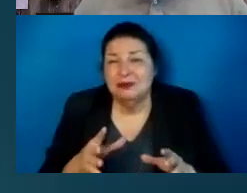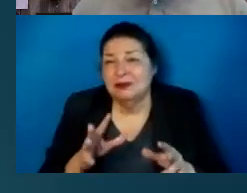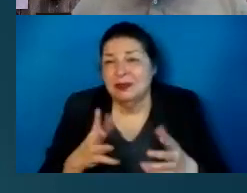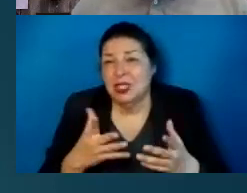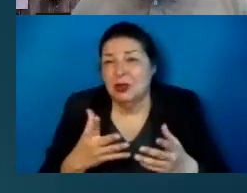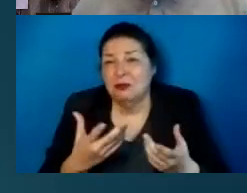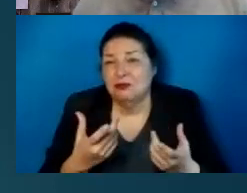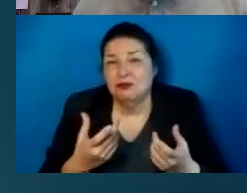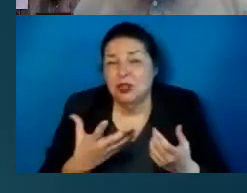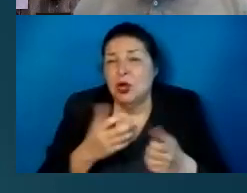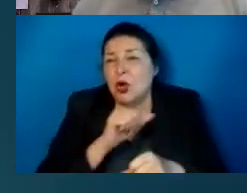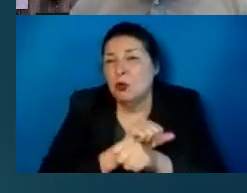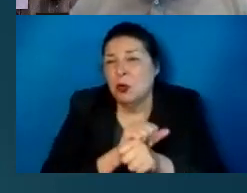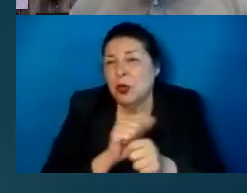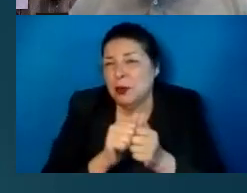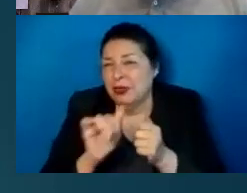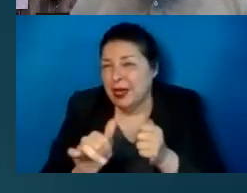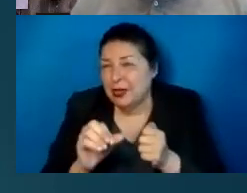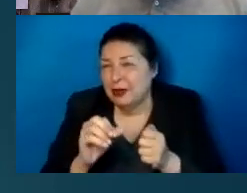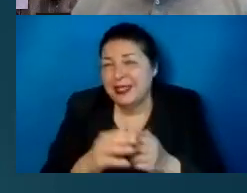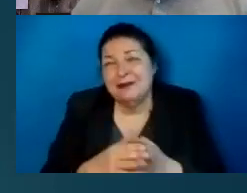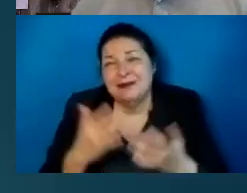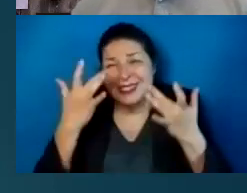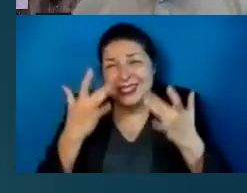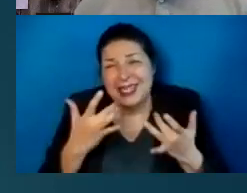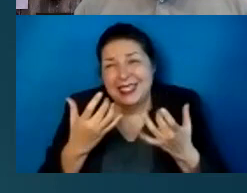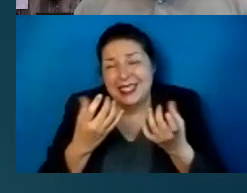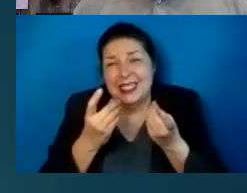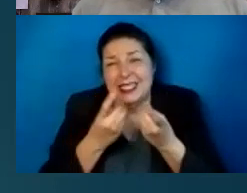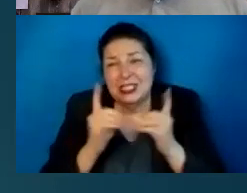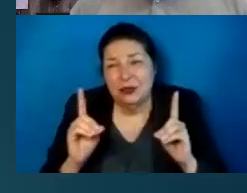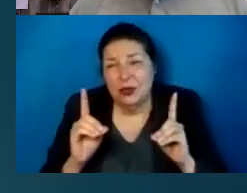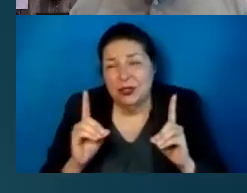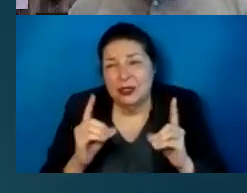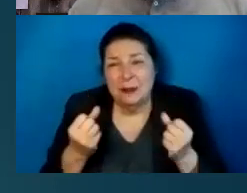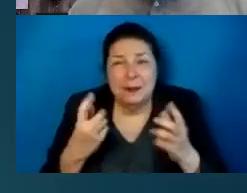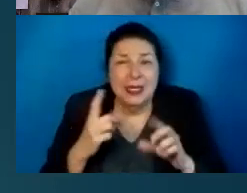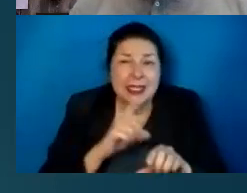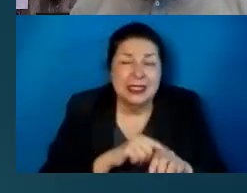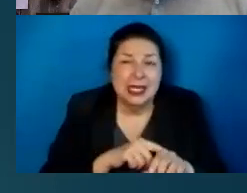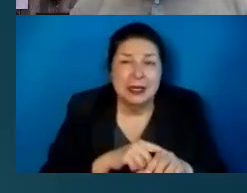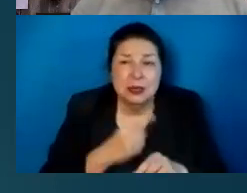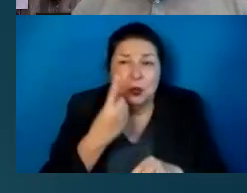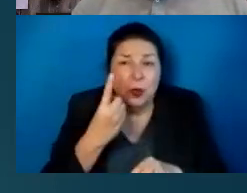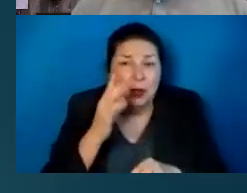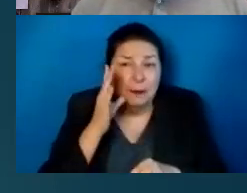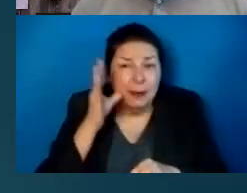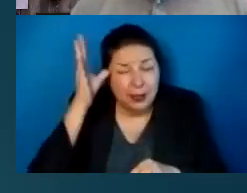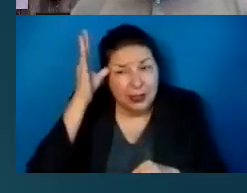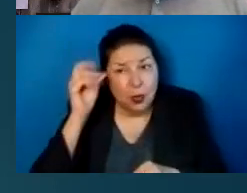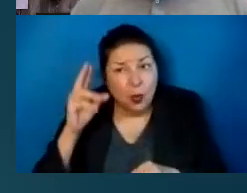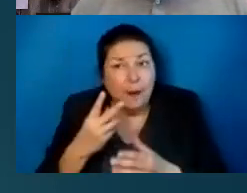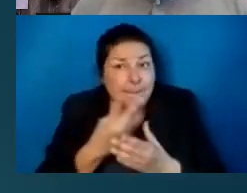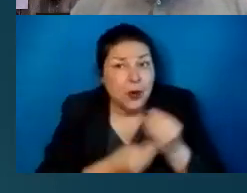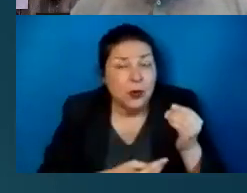And unfortunately, in divorce, a lot of times one parent or both parents will